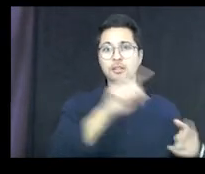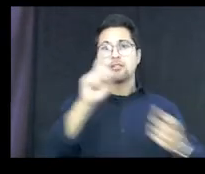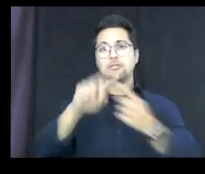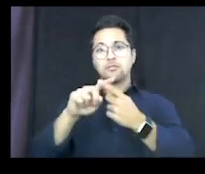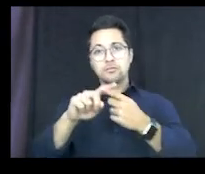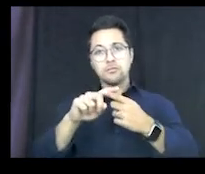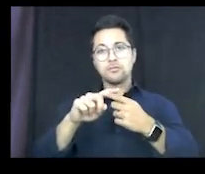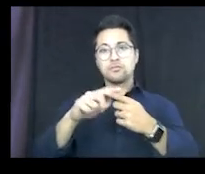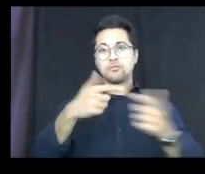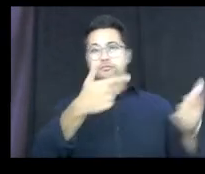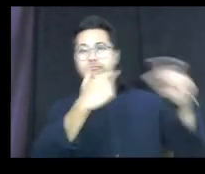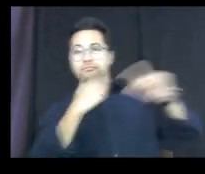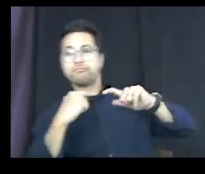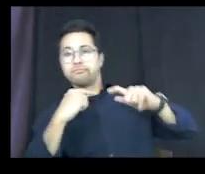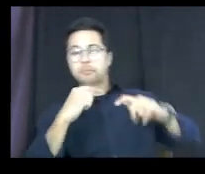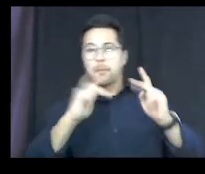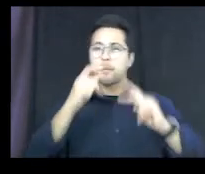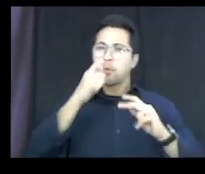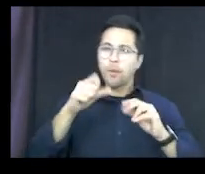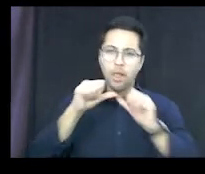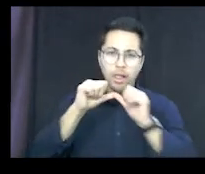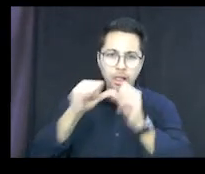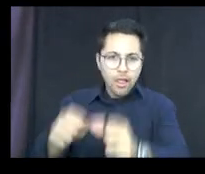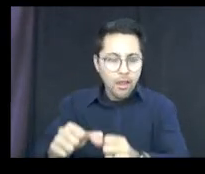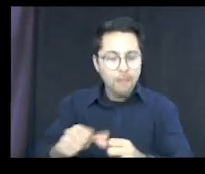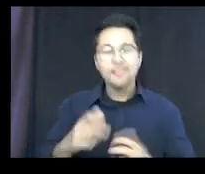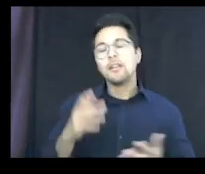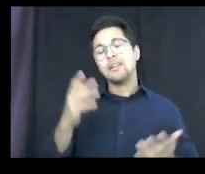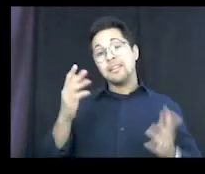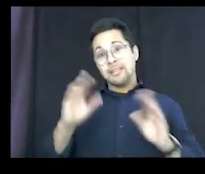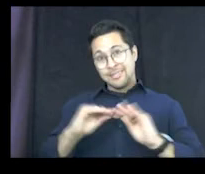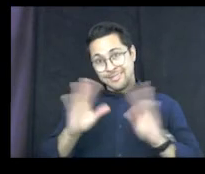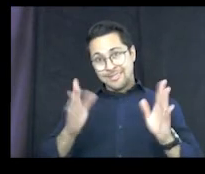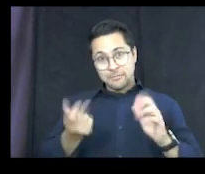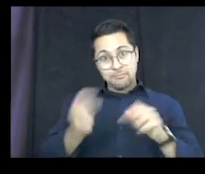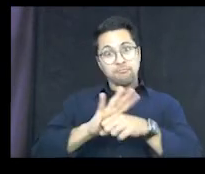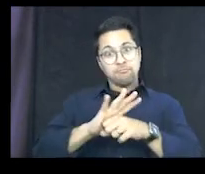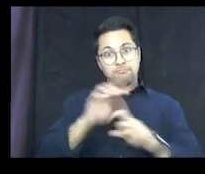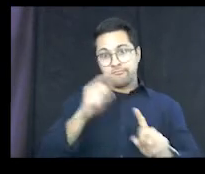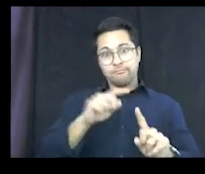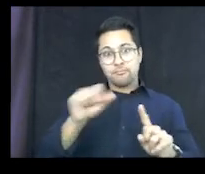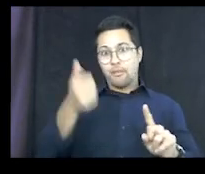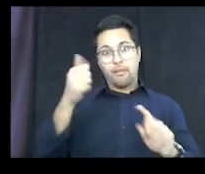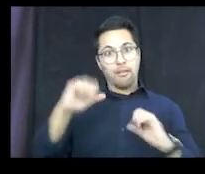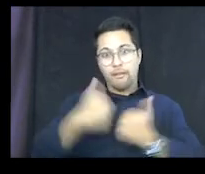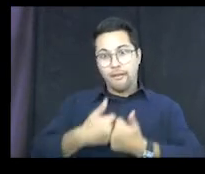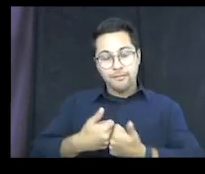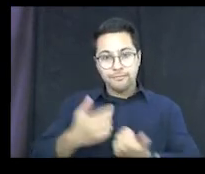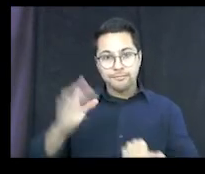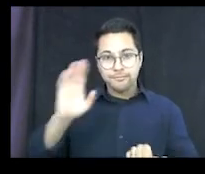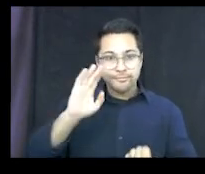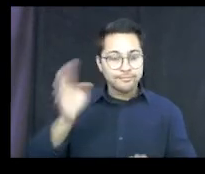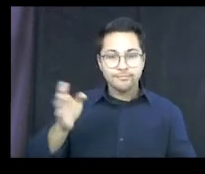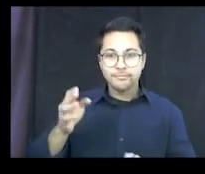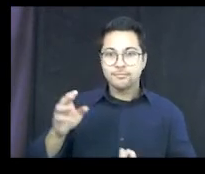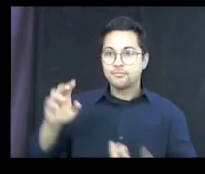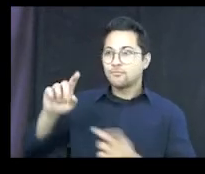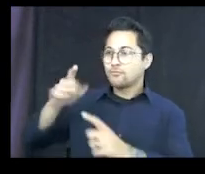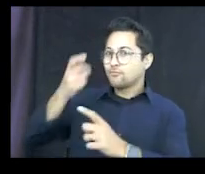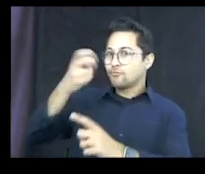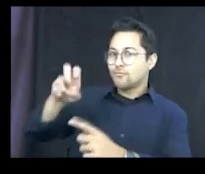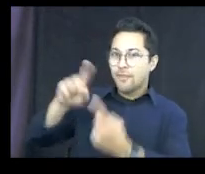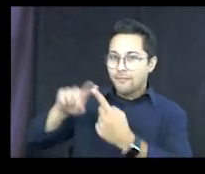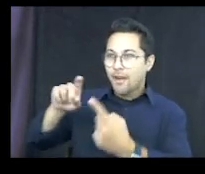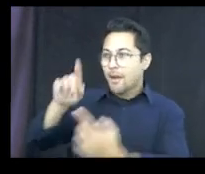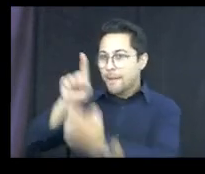to continue it. Obviously, the pandemic was another one. Hello, camera. Switching from in-person, because